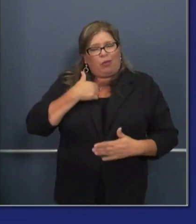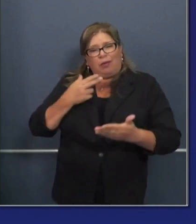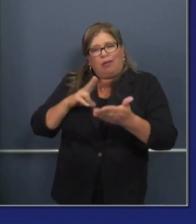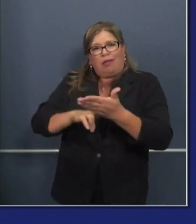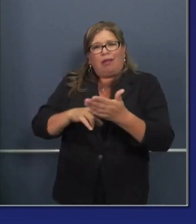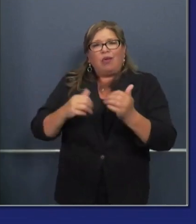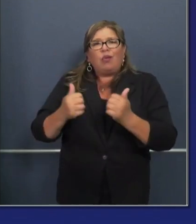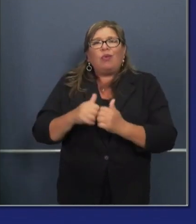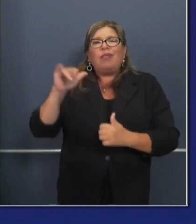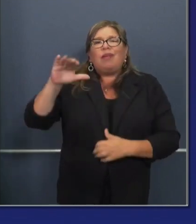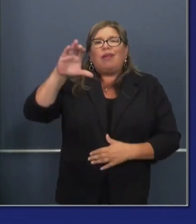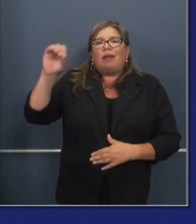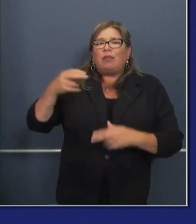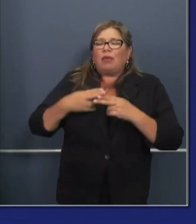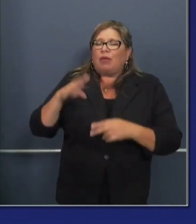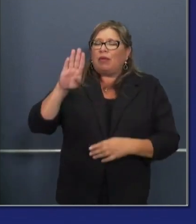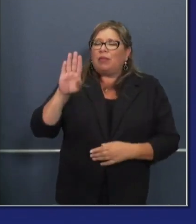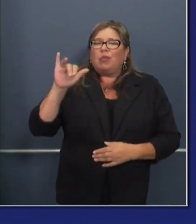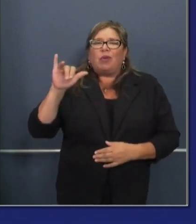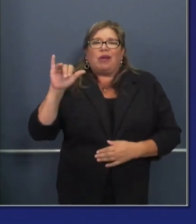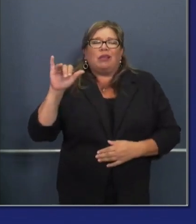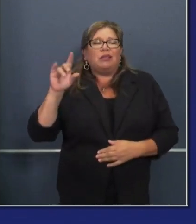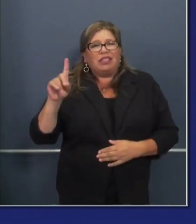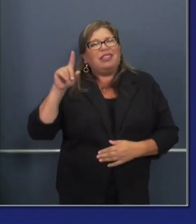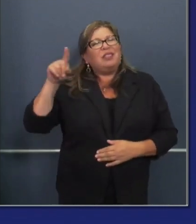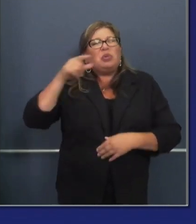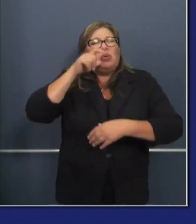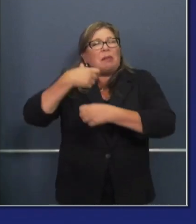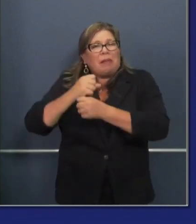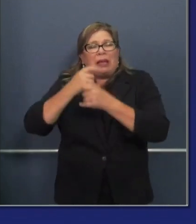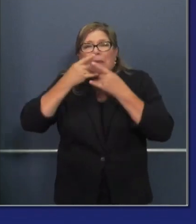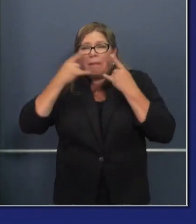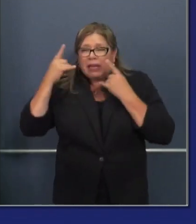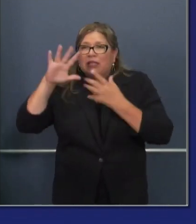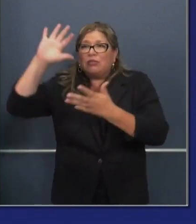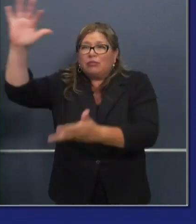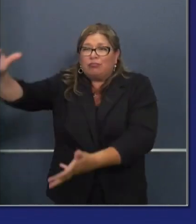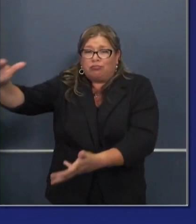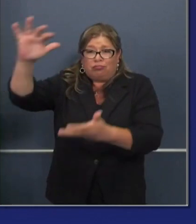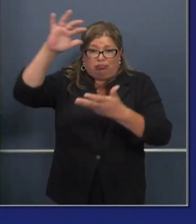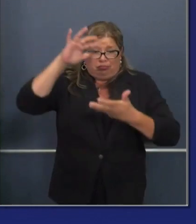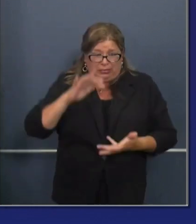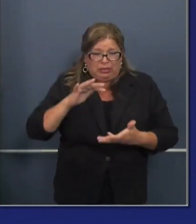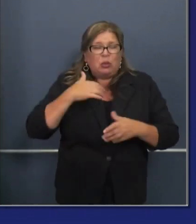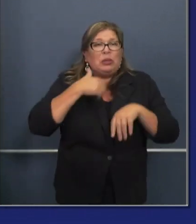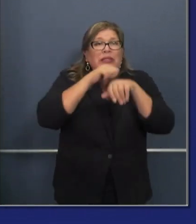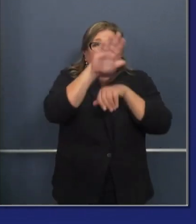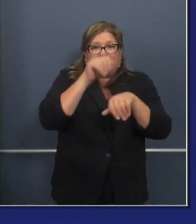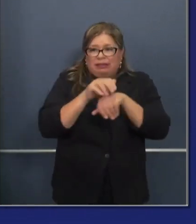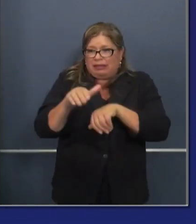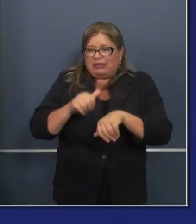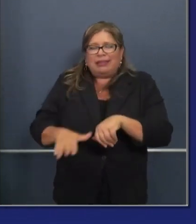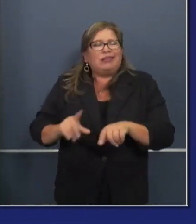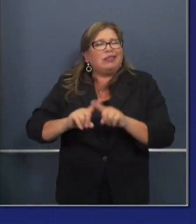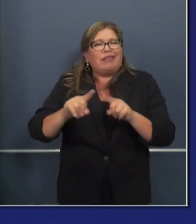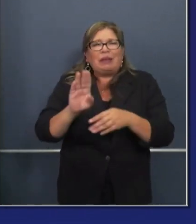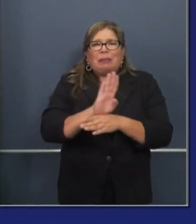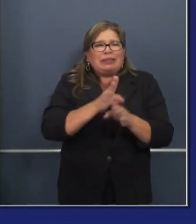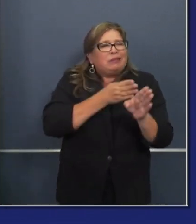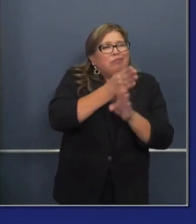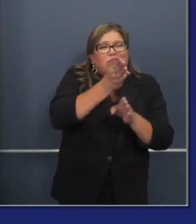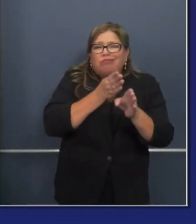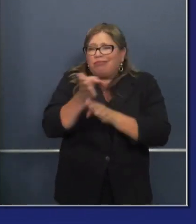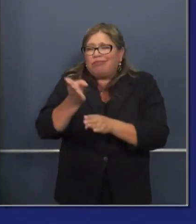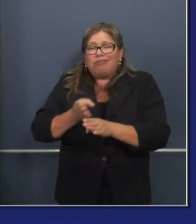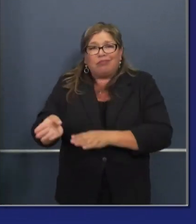to bring masks to California and be able to provide those to these important sectors so that not only can we protect